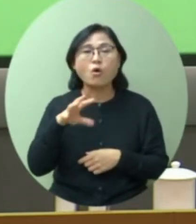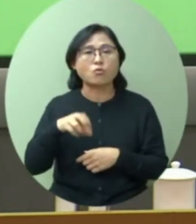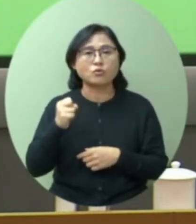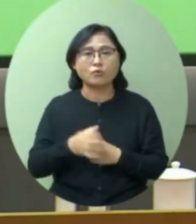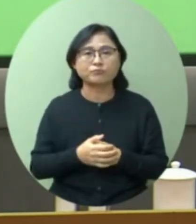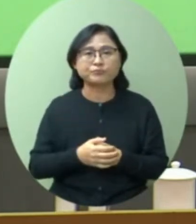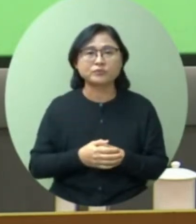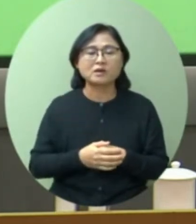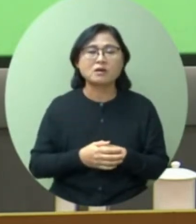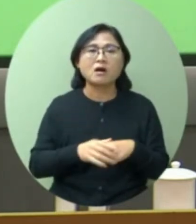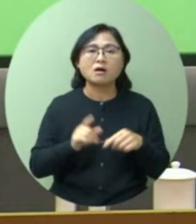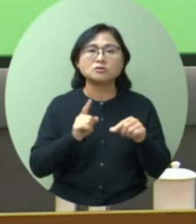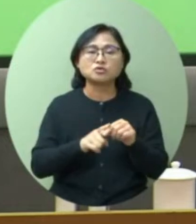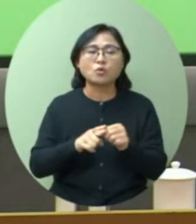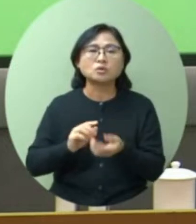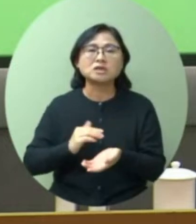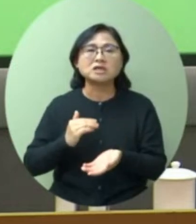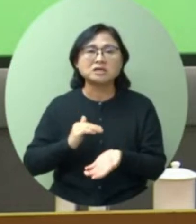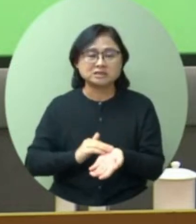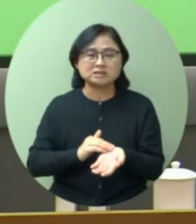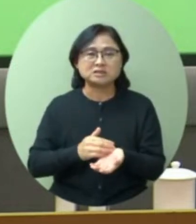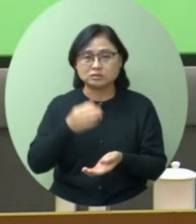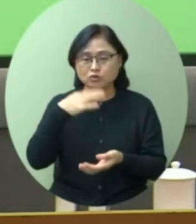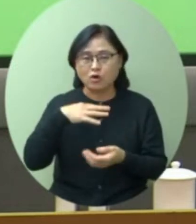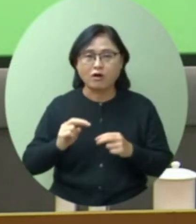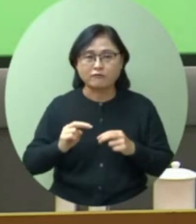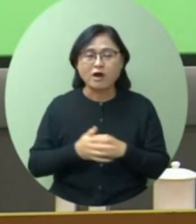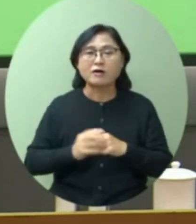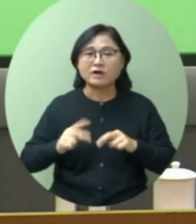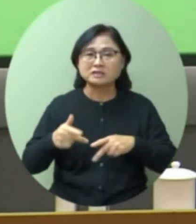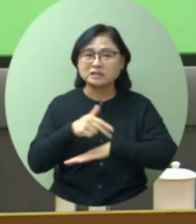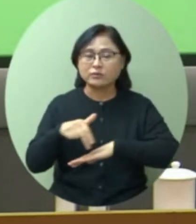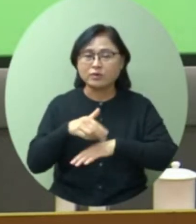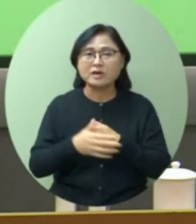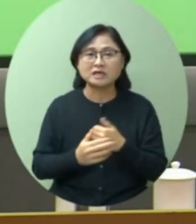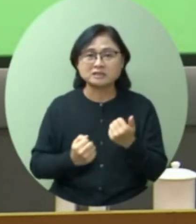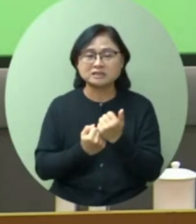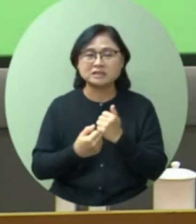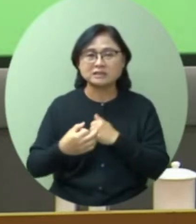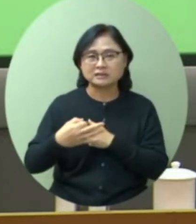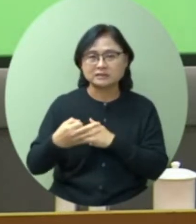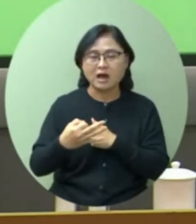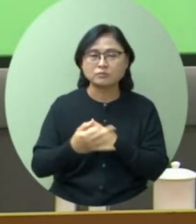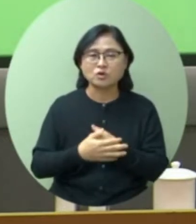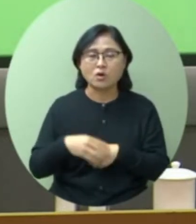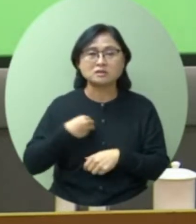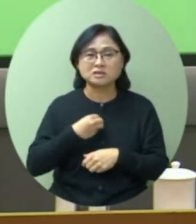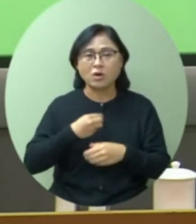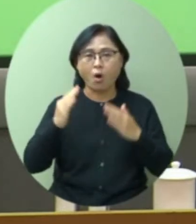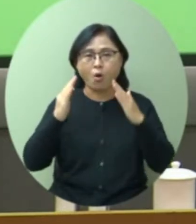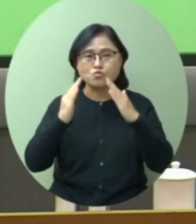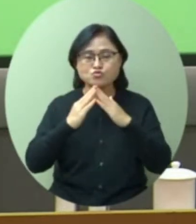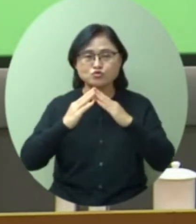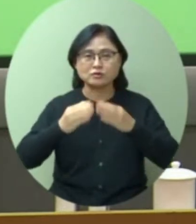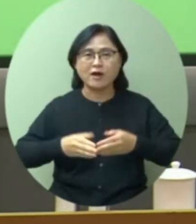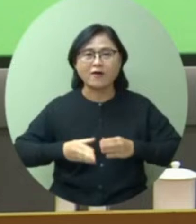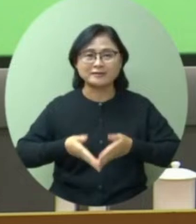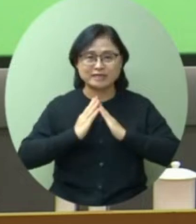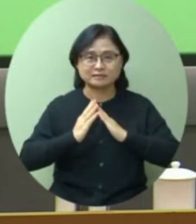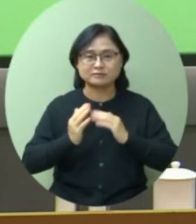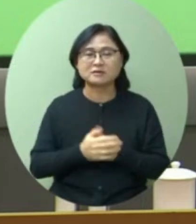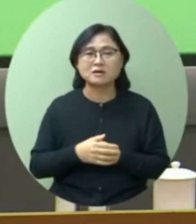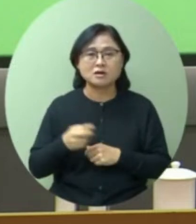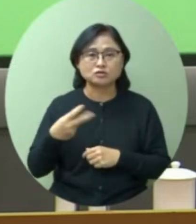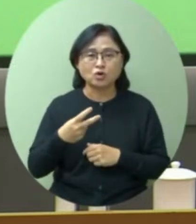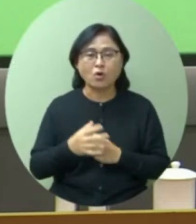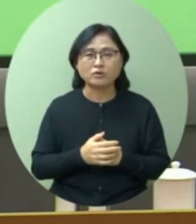that we have good drugs for use in Hong Kong. We will also be releasing a blueprint for the development of Chinese medicine. We support